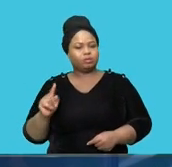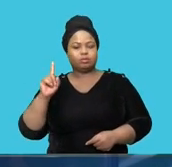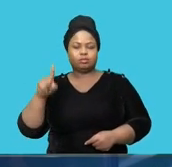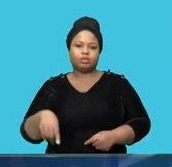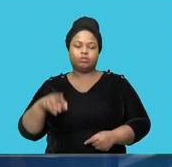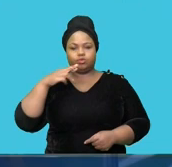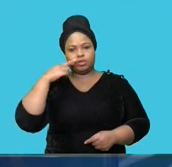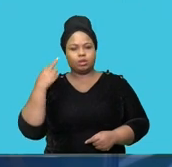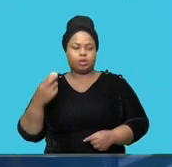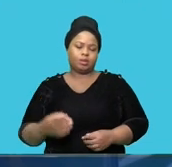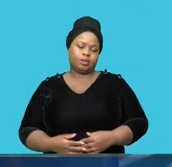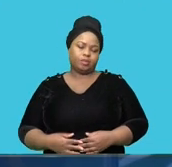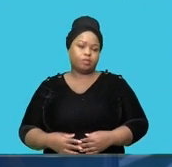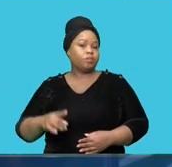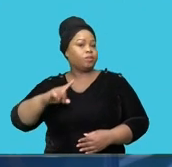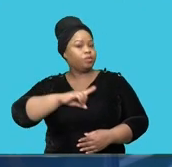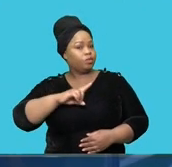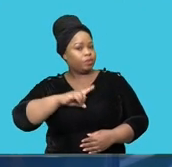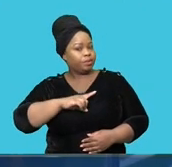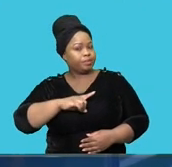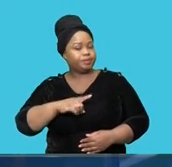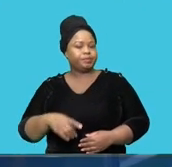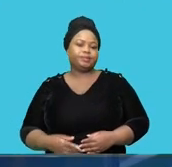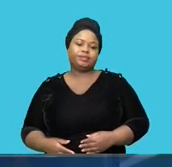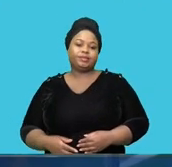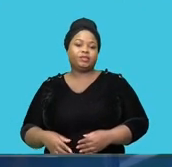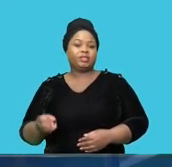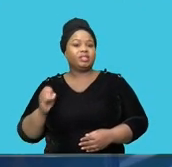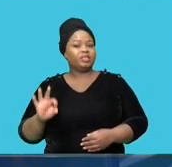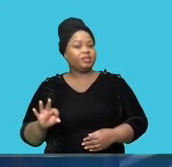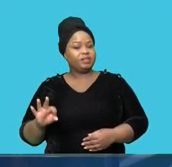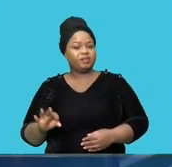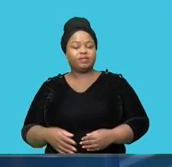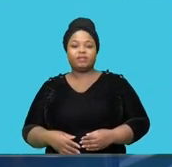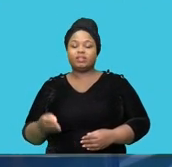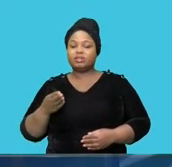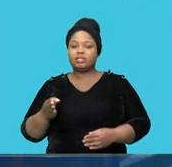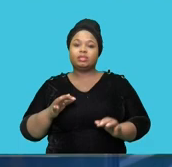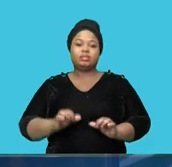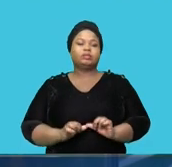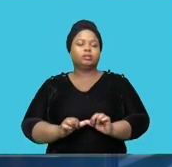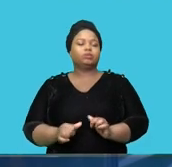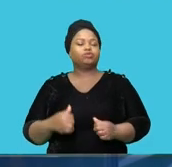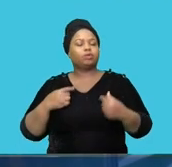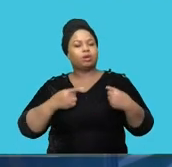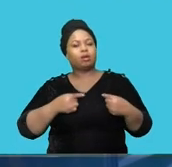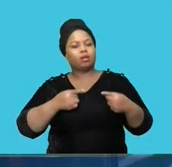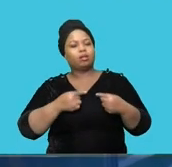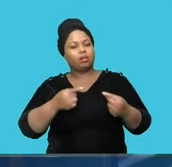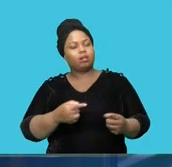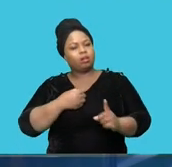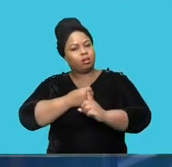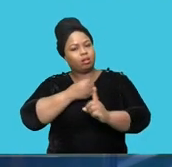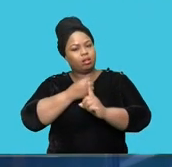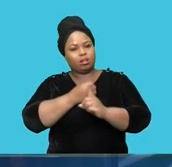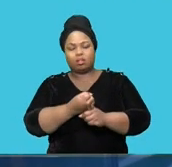reality, because without these types of insistence and struggle, we would